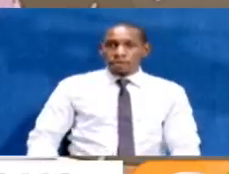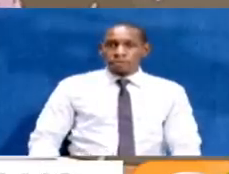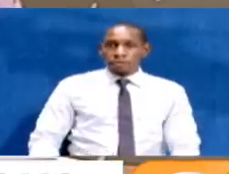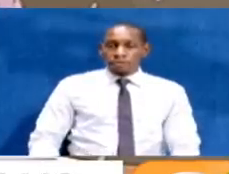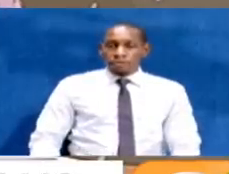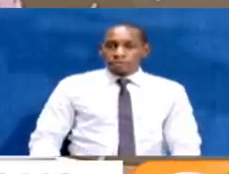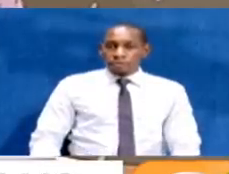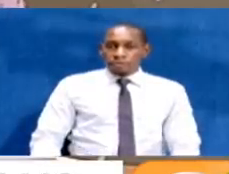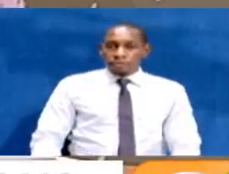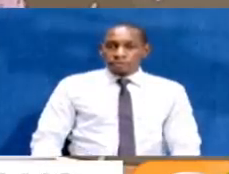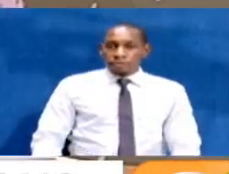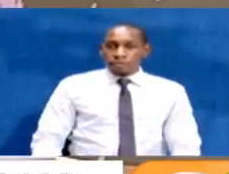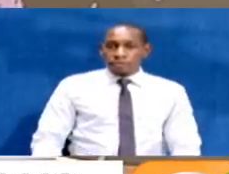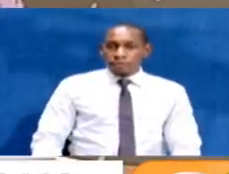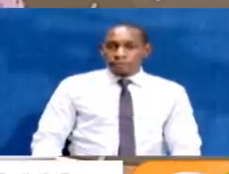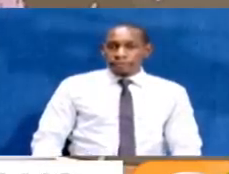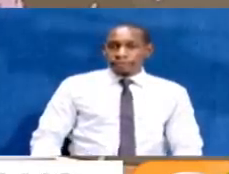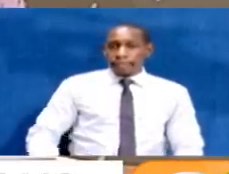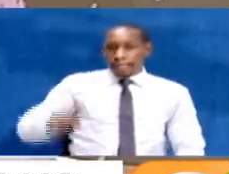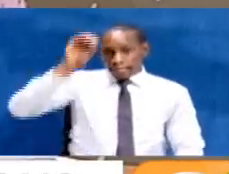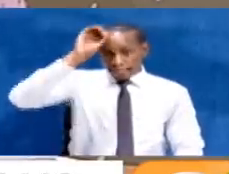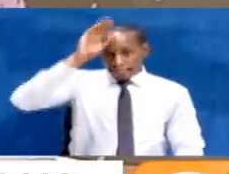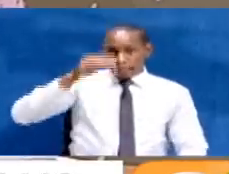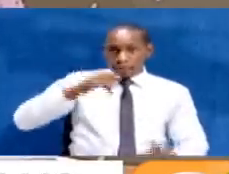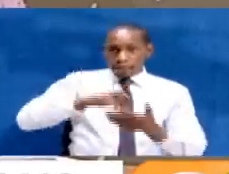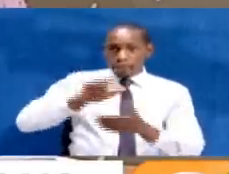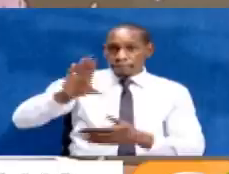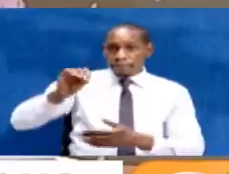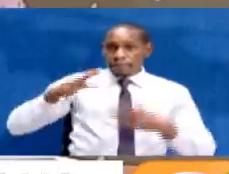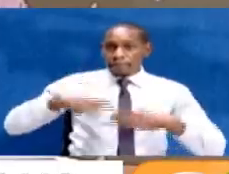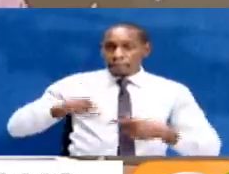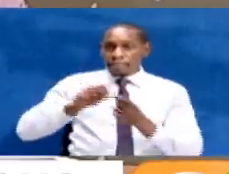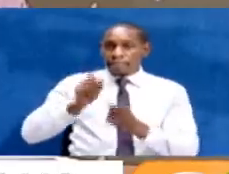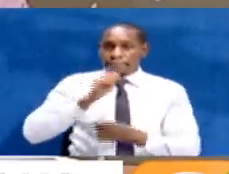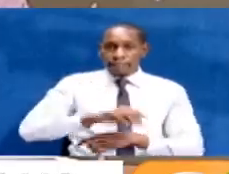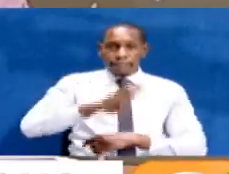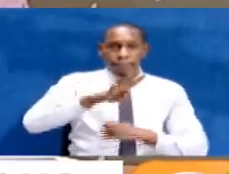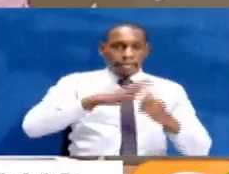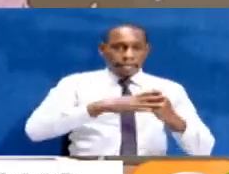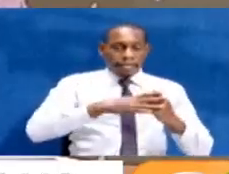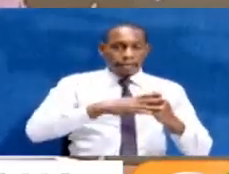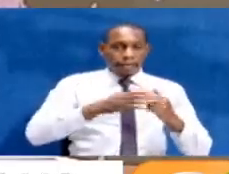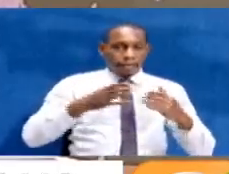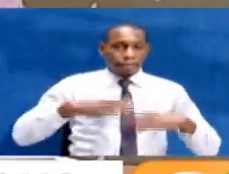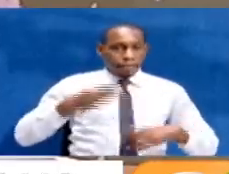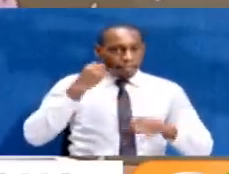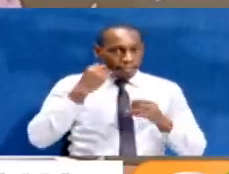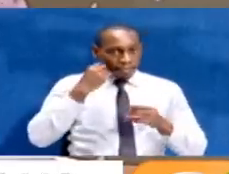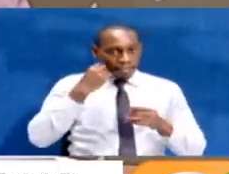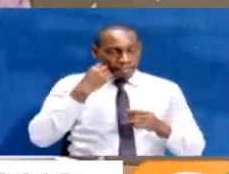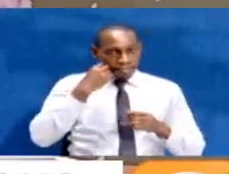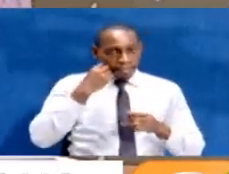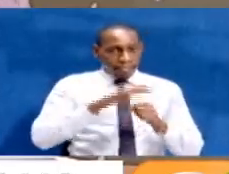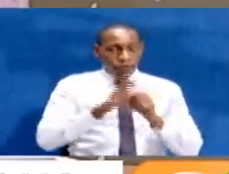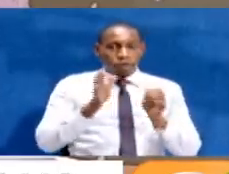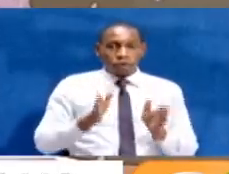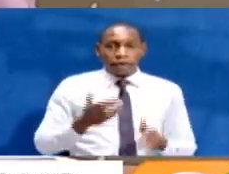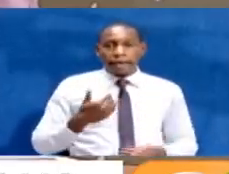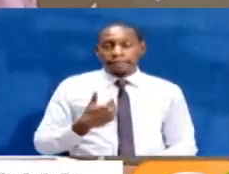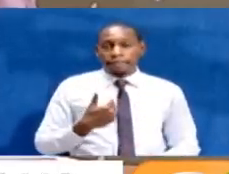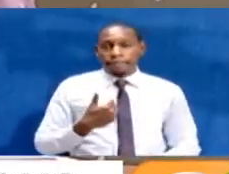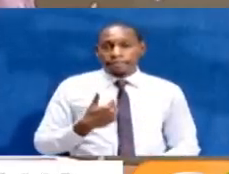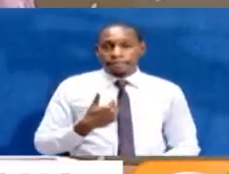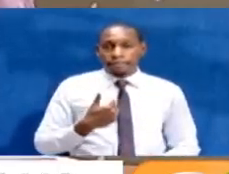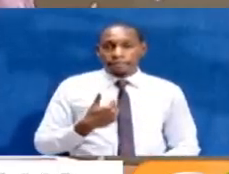story, Gashuda, I need to repeat. He said in Kiambu, out of 50 people were tested, 49 were positive. That's 90%. 98%.